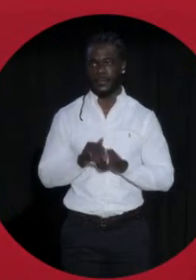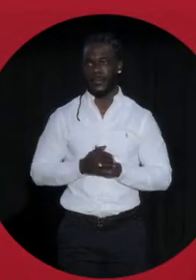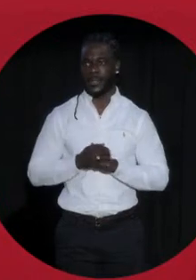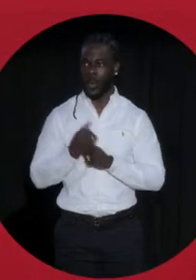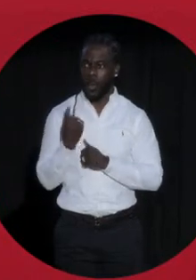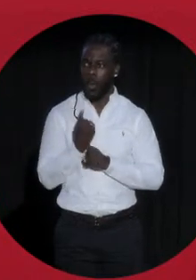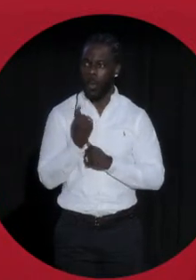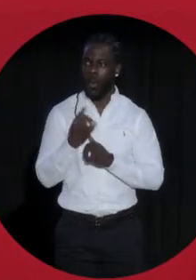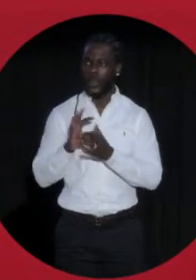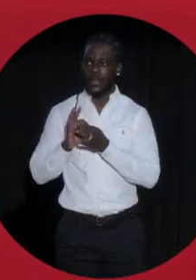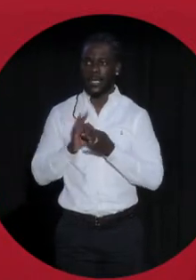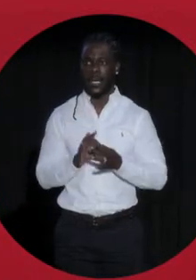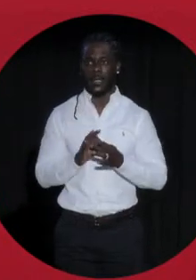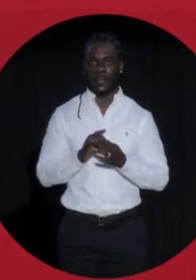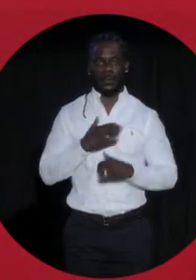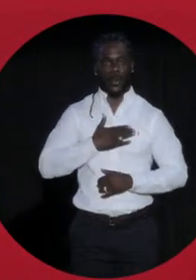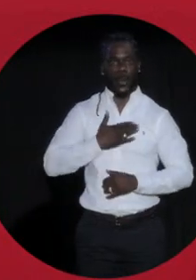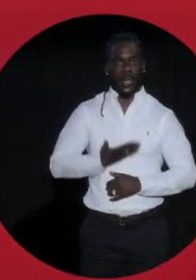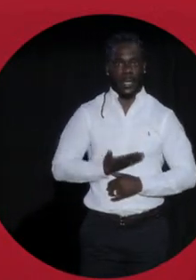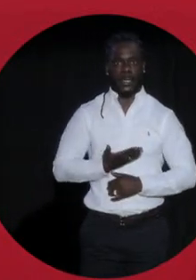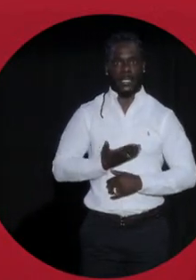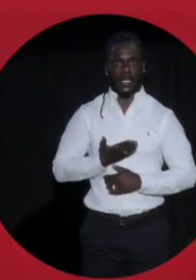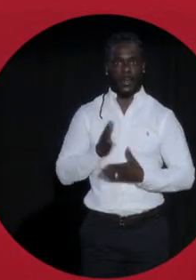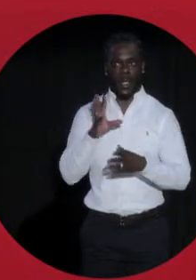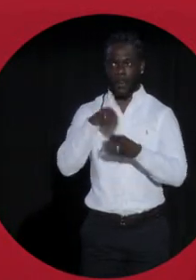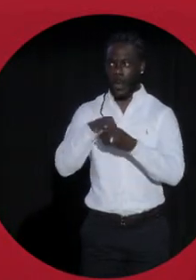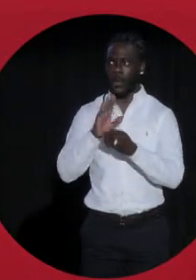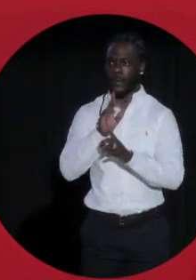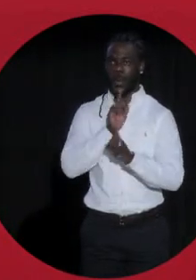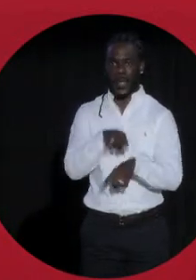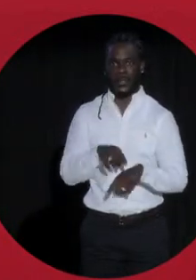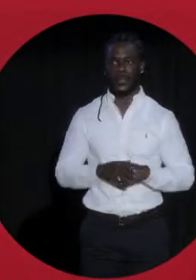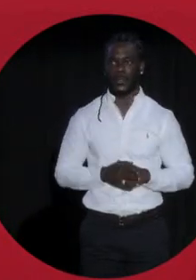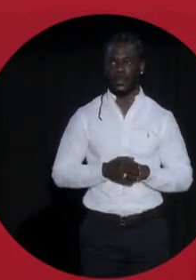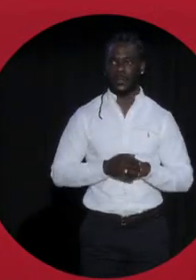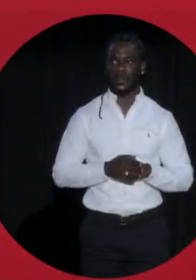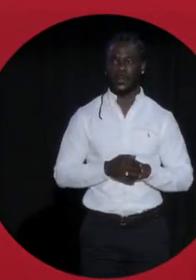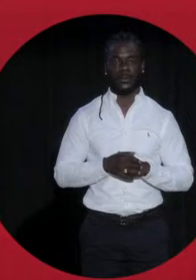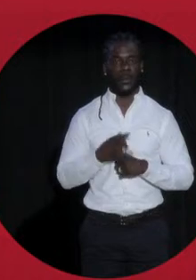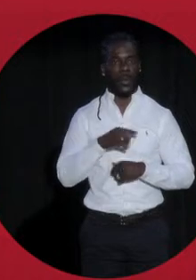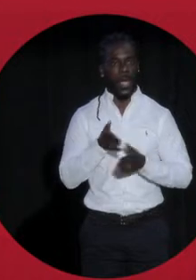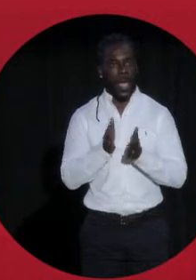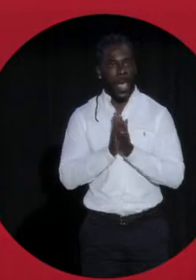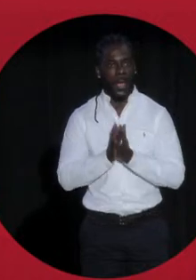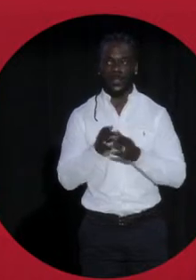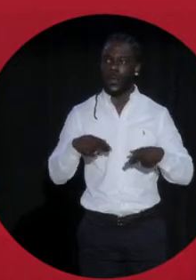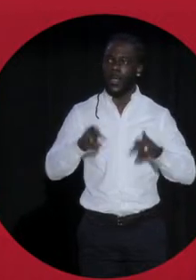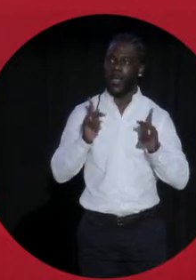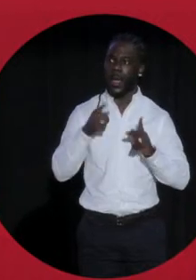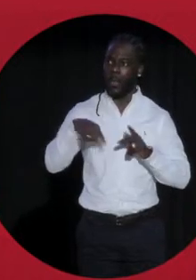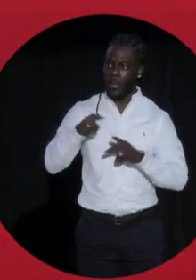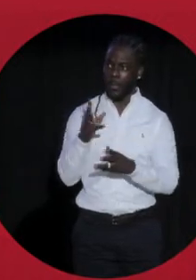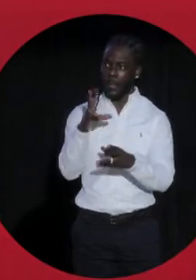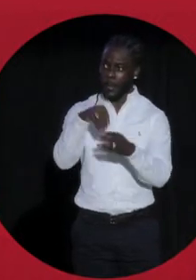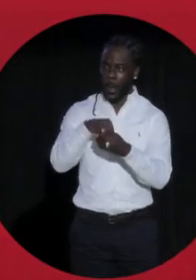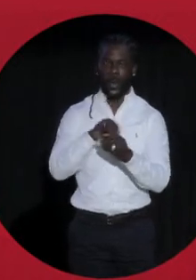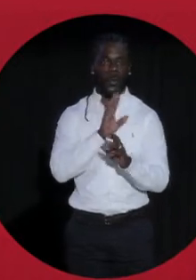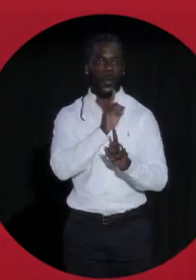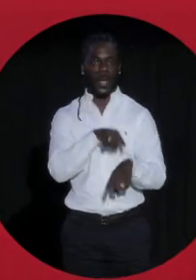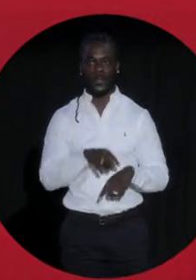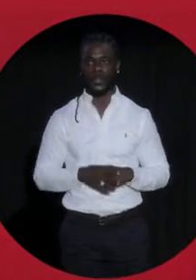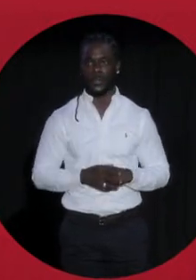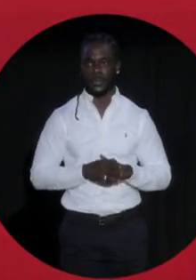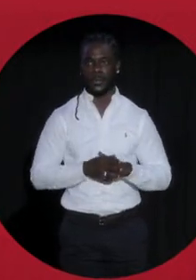always connected to our willingness to be part of your answer. We ask now that you allow them to be part of your